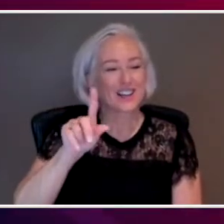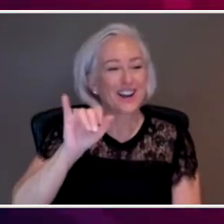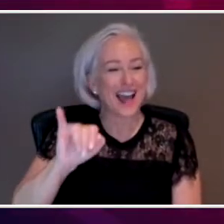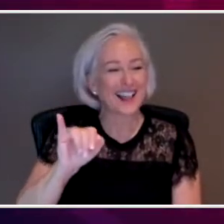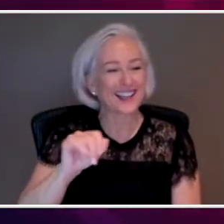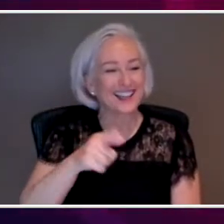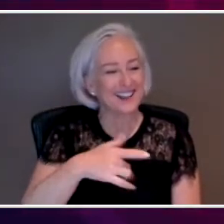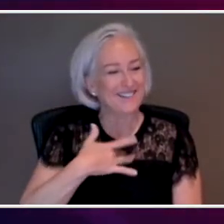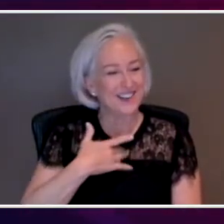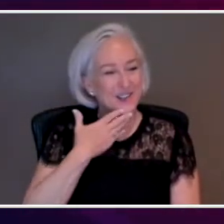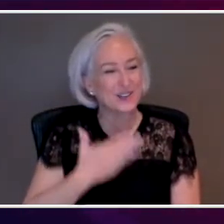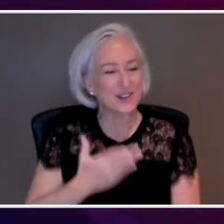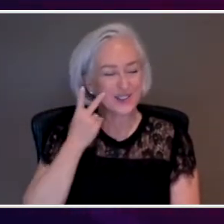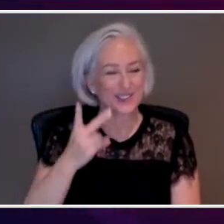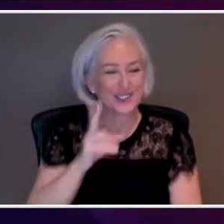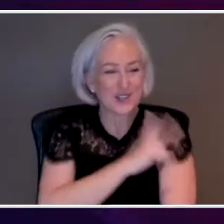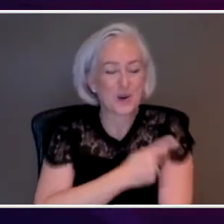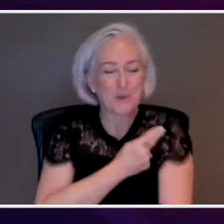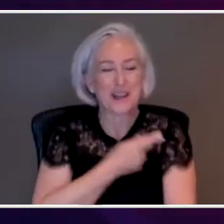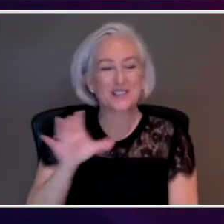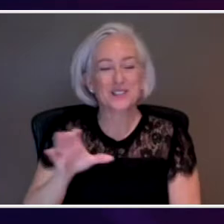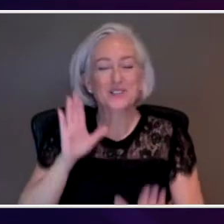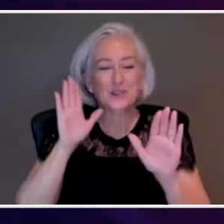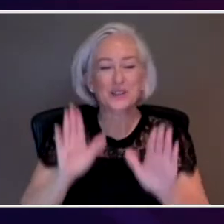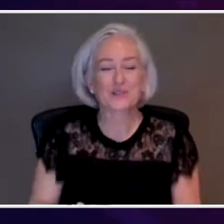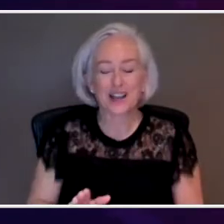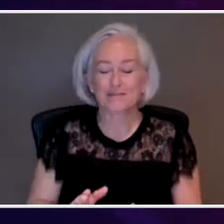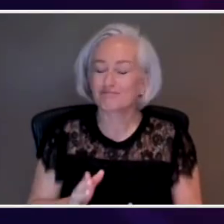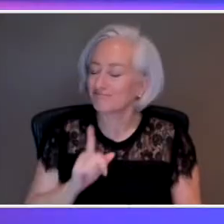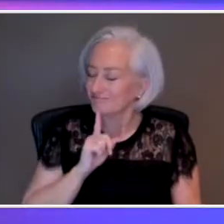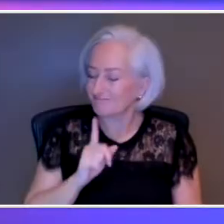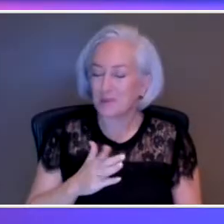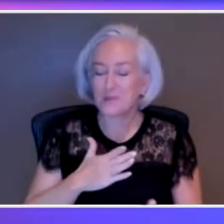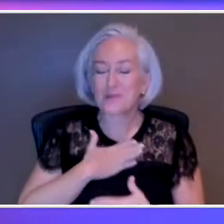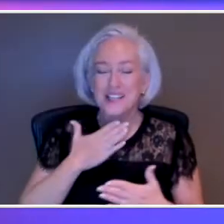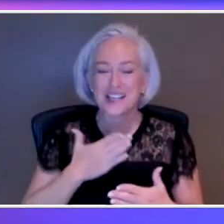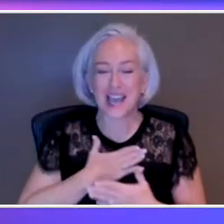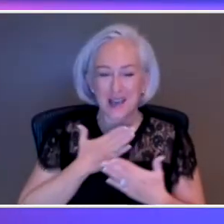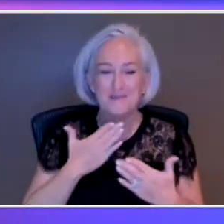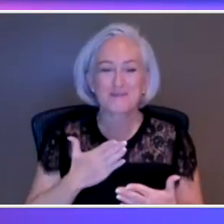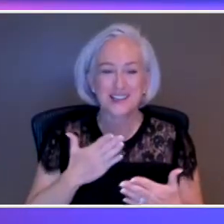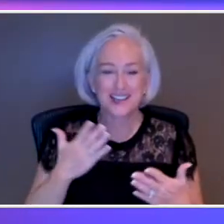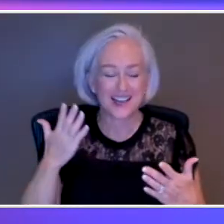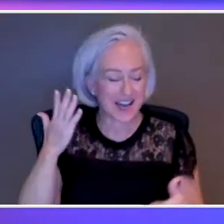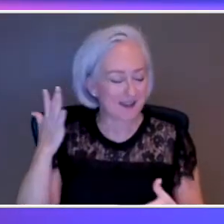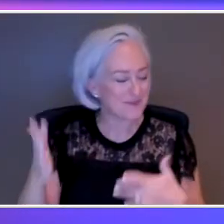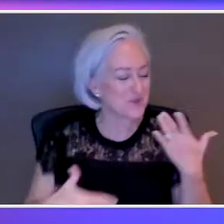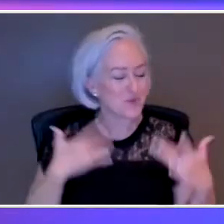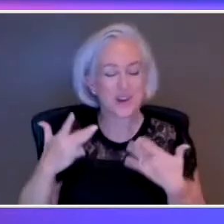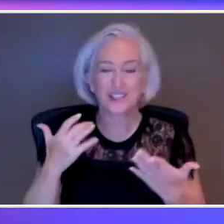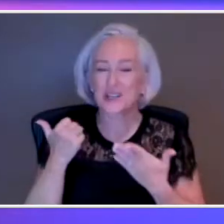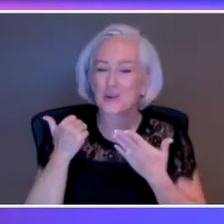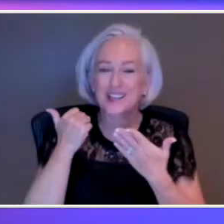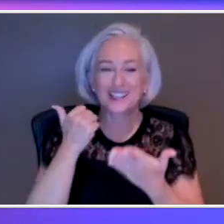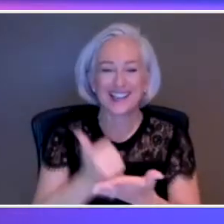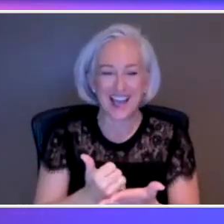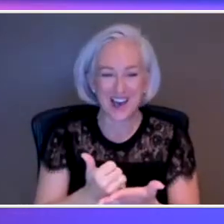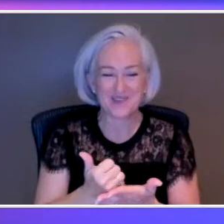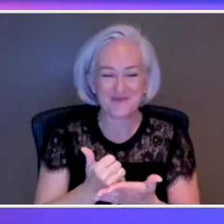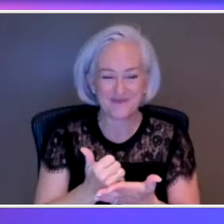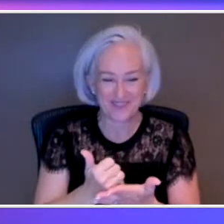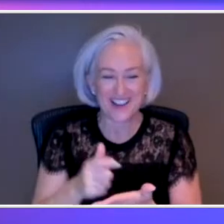well. Oh, yeah. I couldn't be happier. I am absolutely thrilled that we were able to help him out, that he's